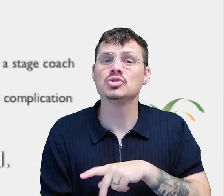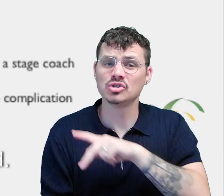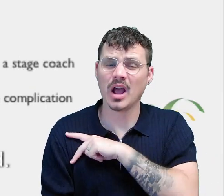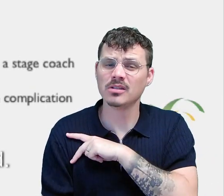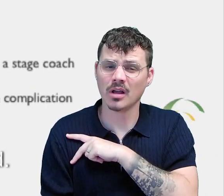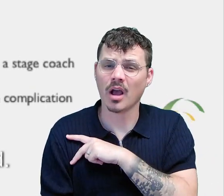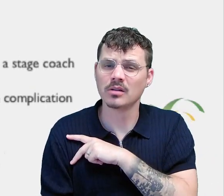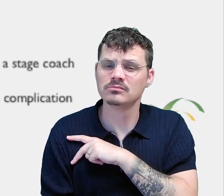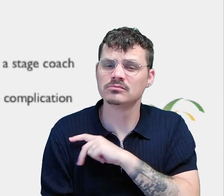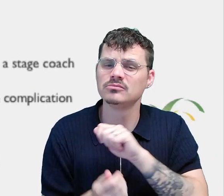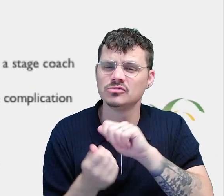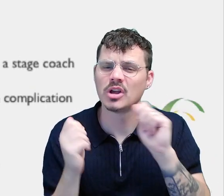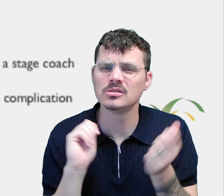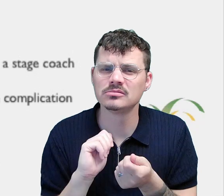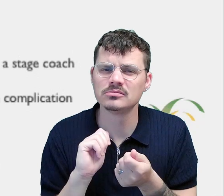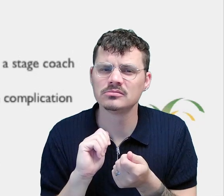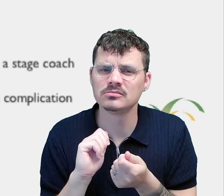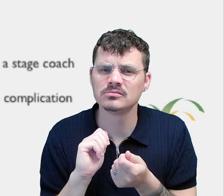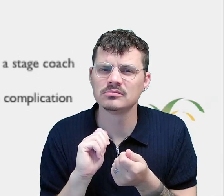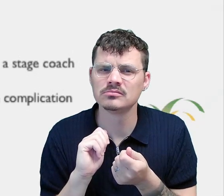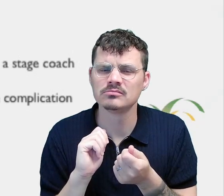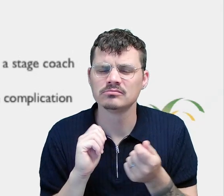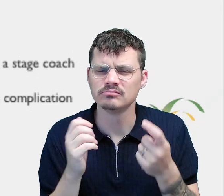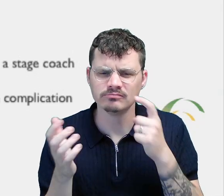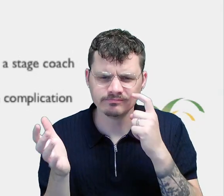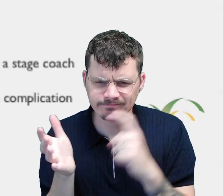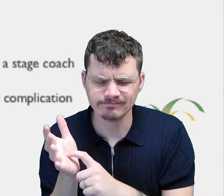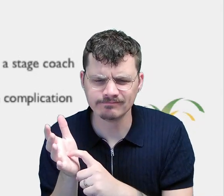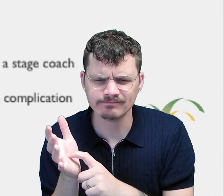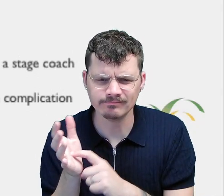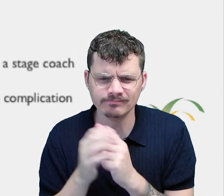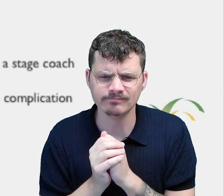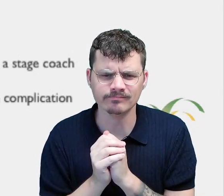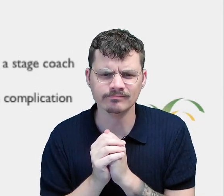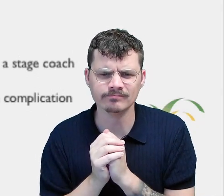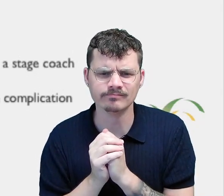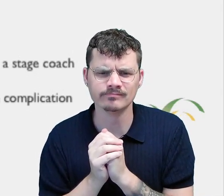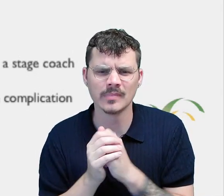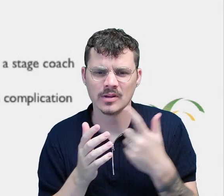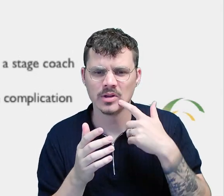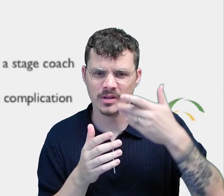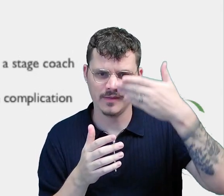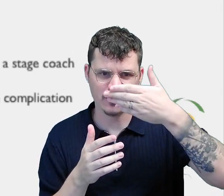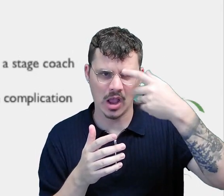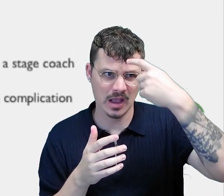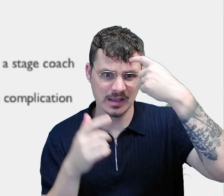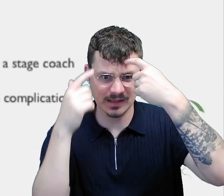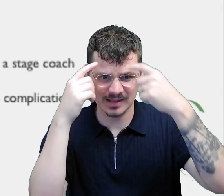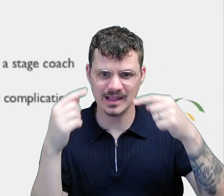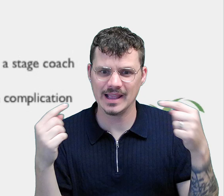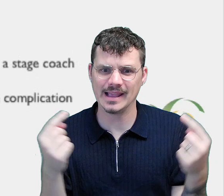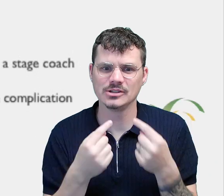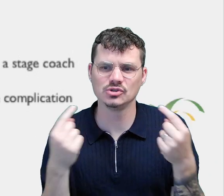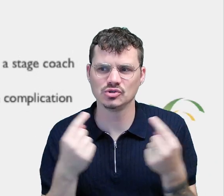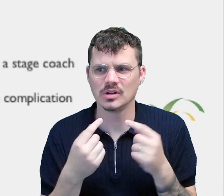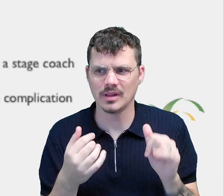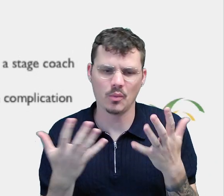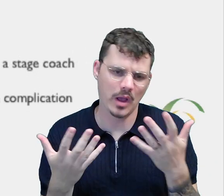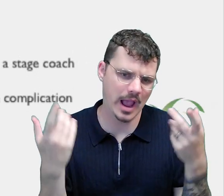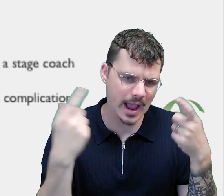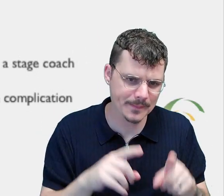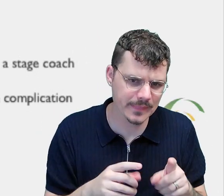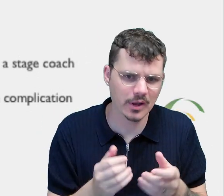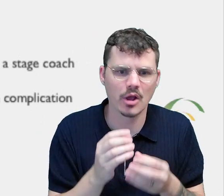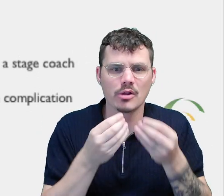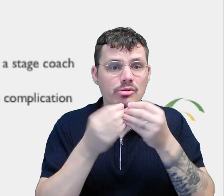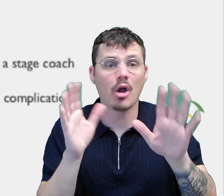was really changed. There was a lot made about that. This is, frontal lobe injury. This is what happens. Lost his